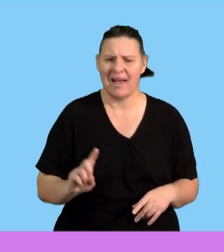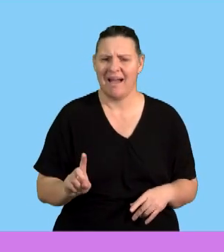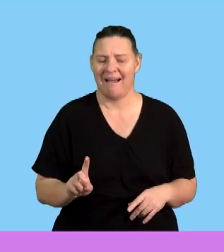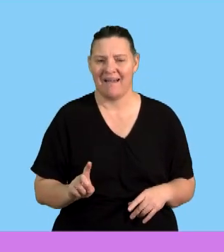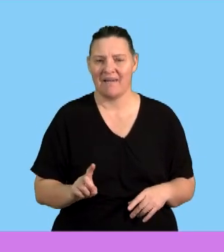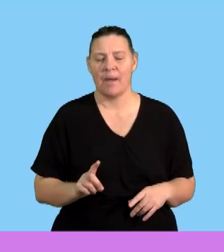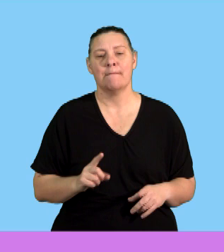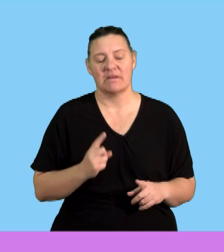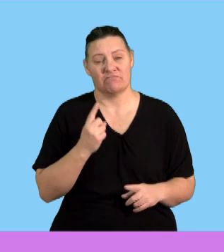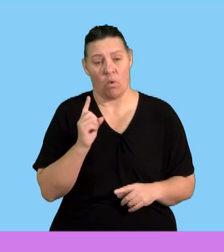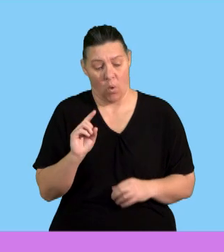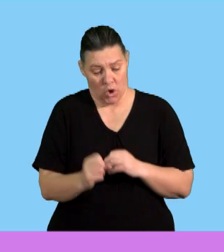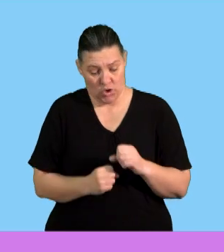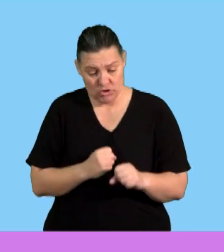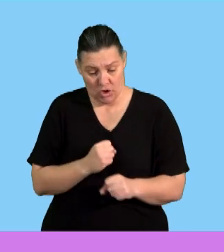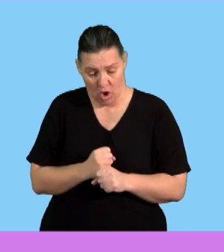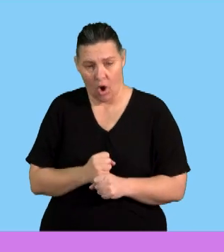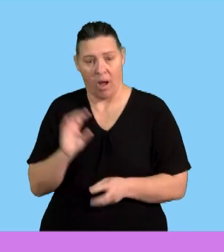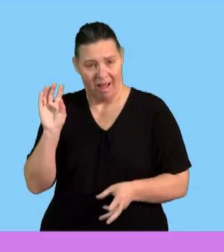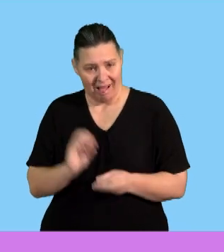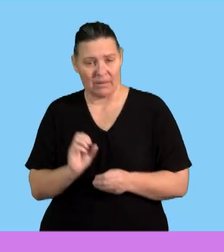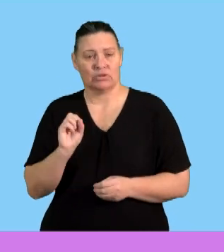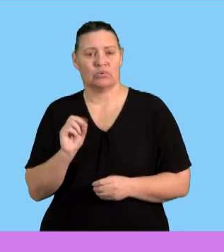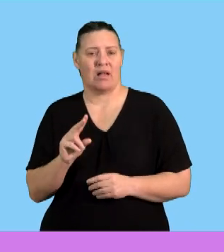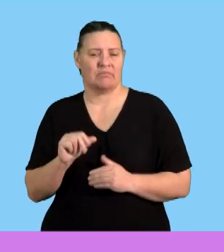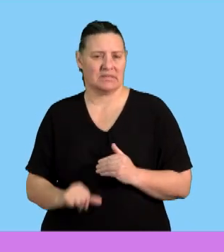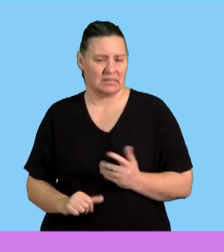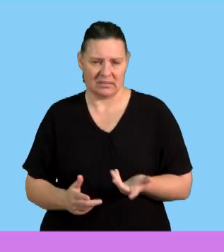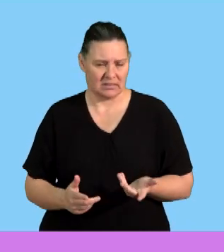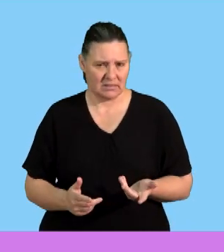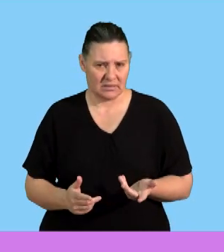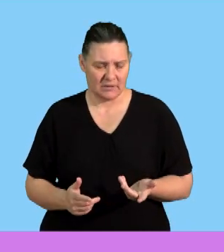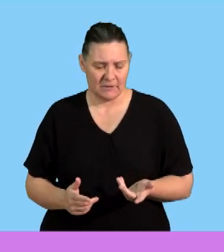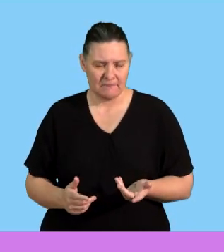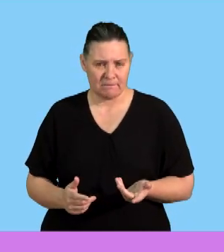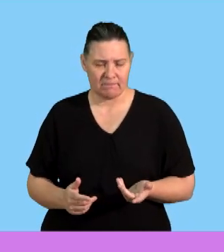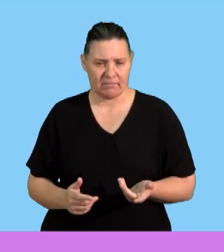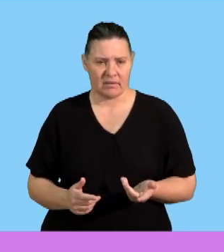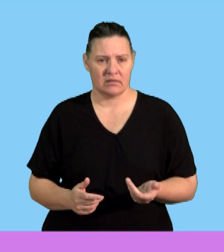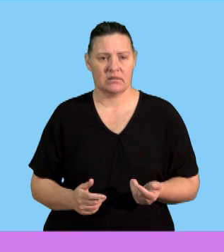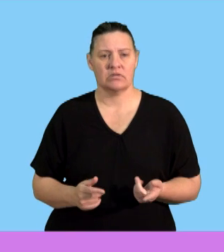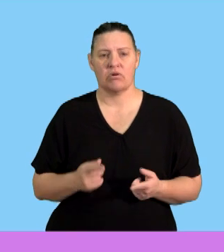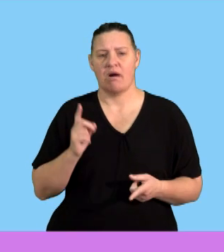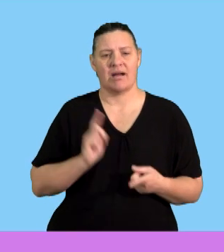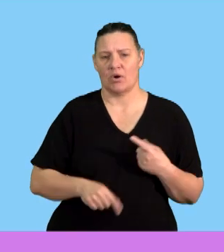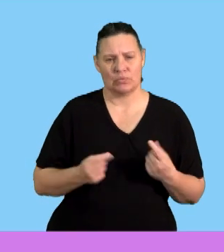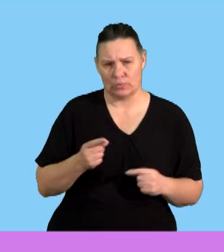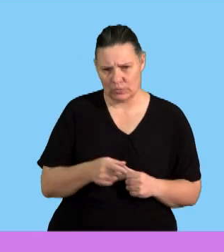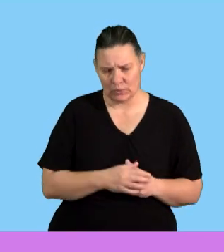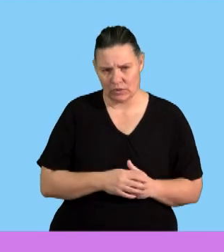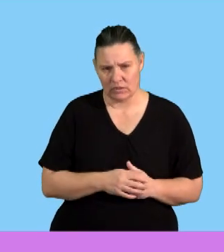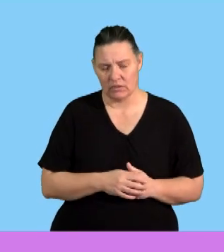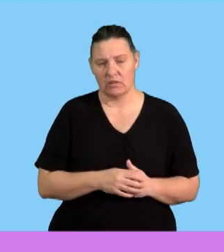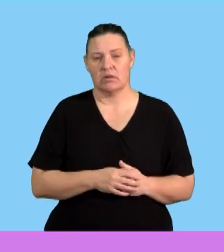March, going on up to 12 in December. That doesn't make any sense. I can't do